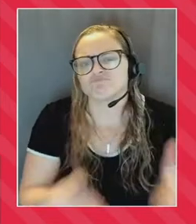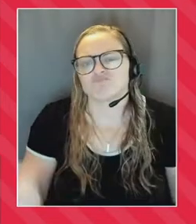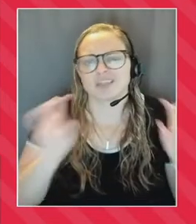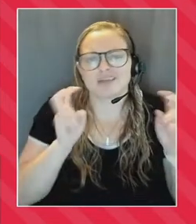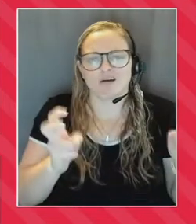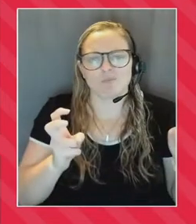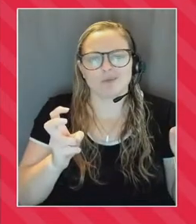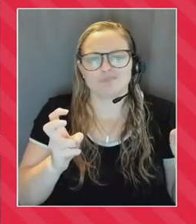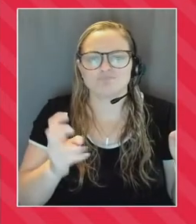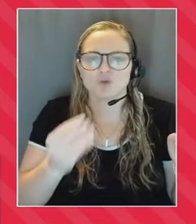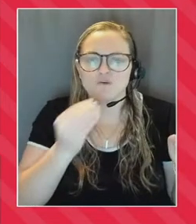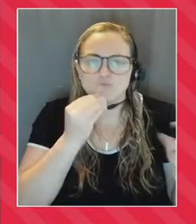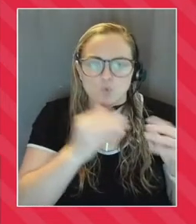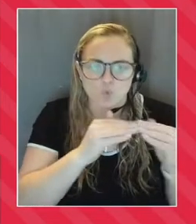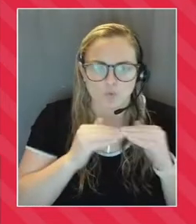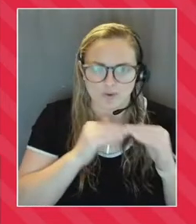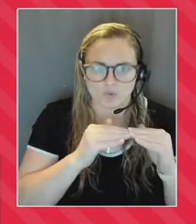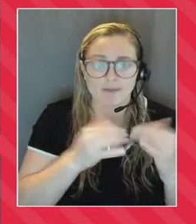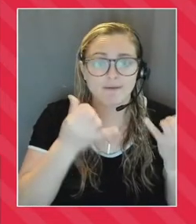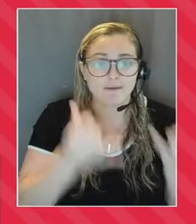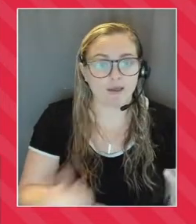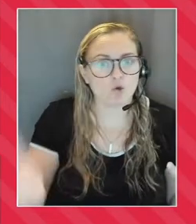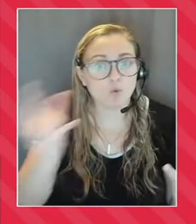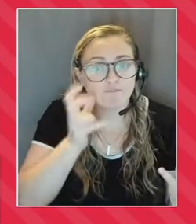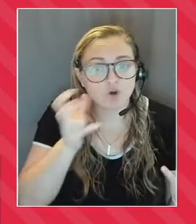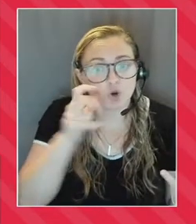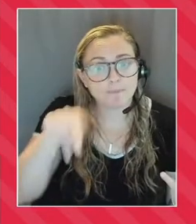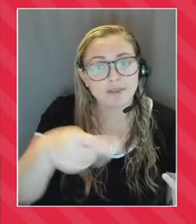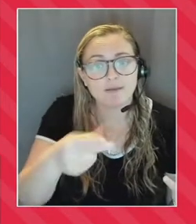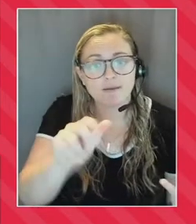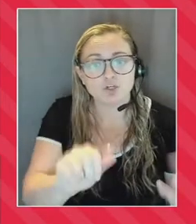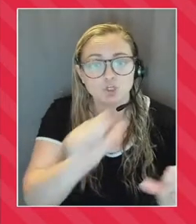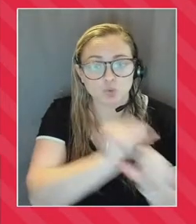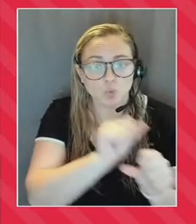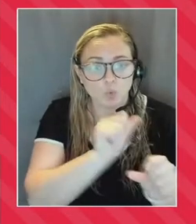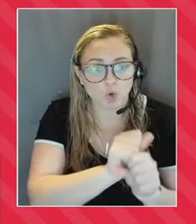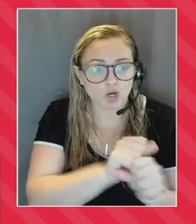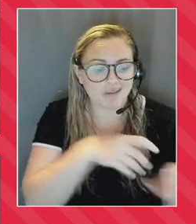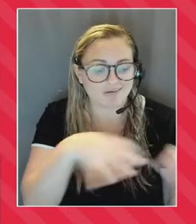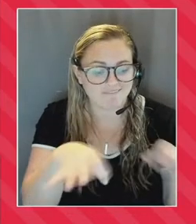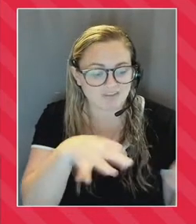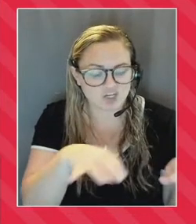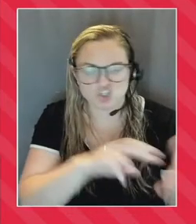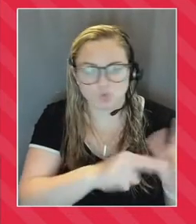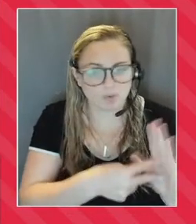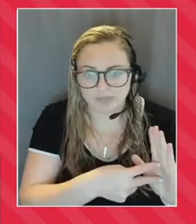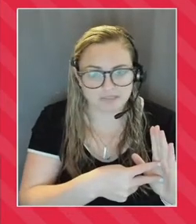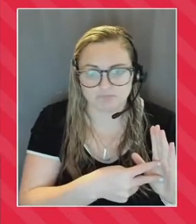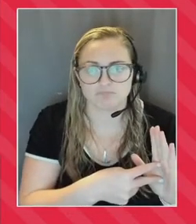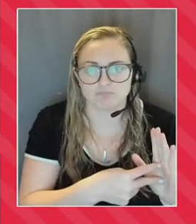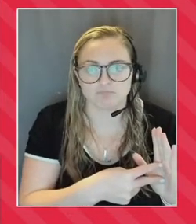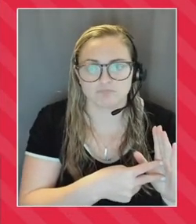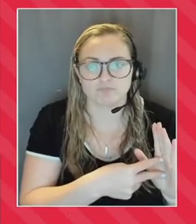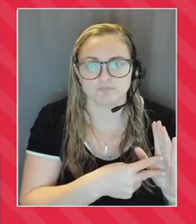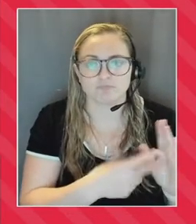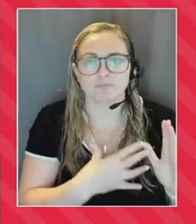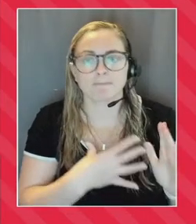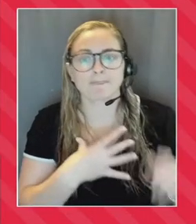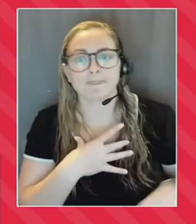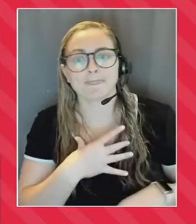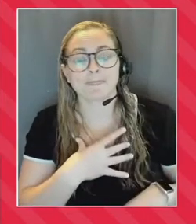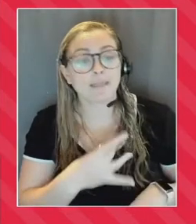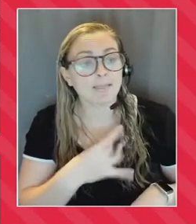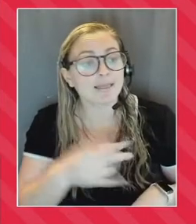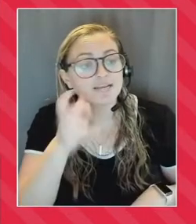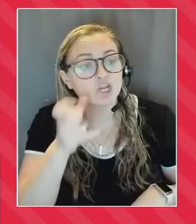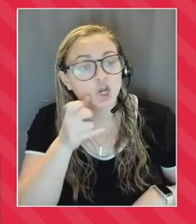So now that you've heard PHA's working definition of food equity, I'd like to hear from each of you on how